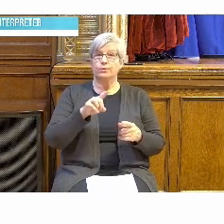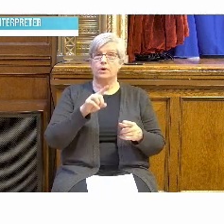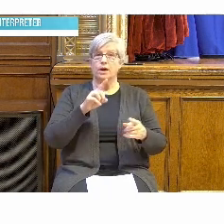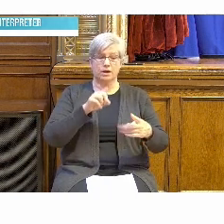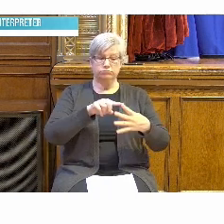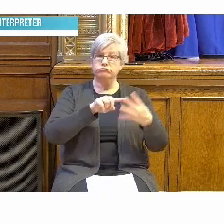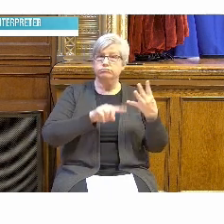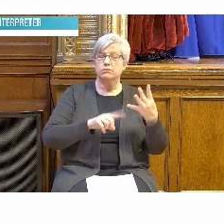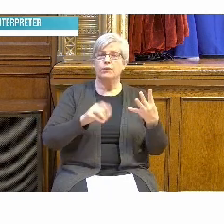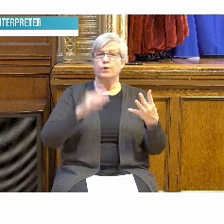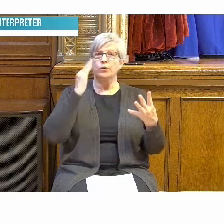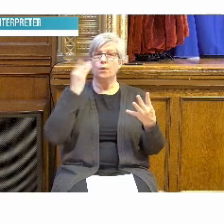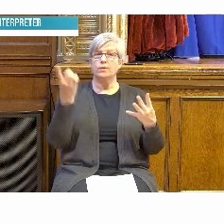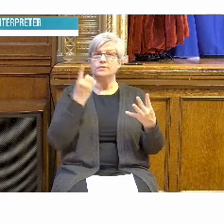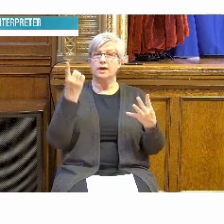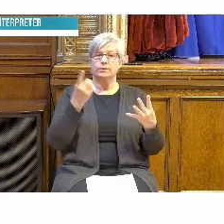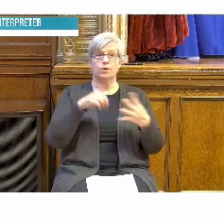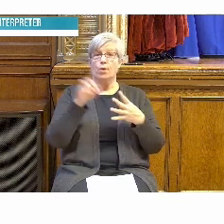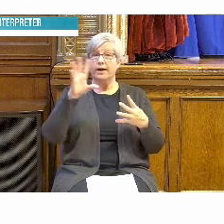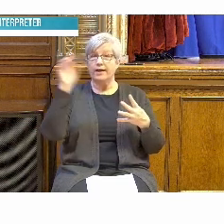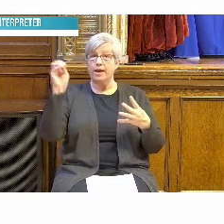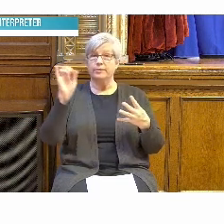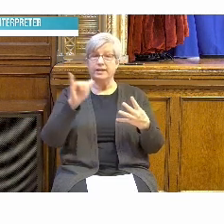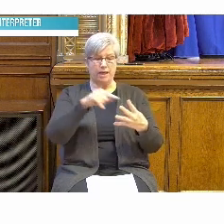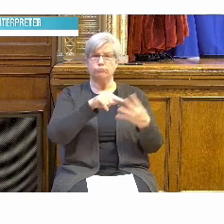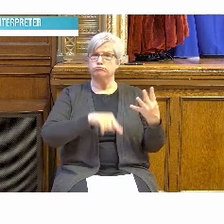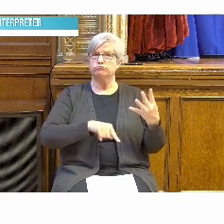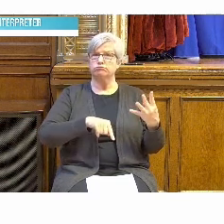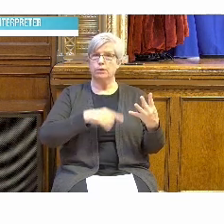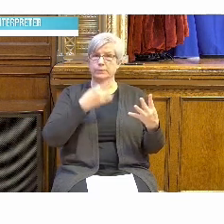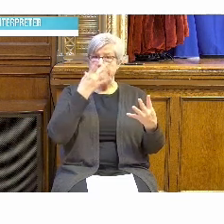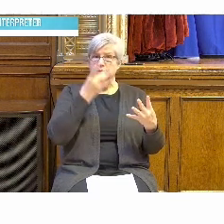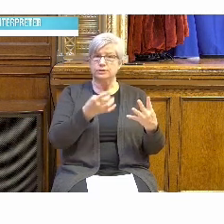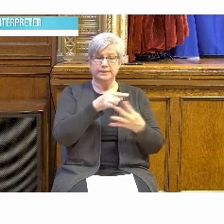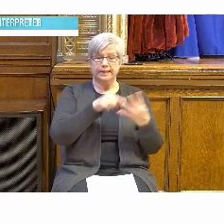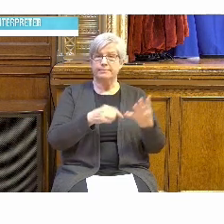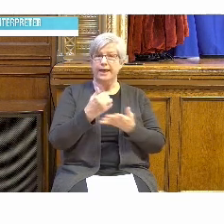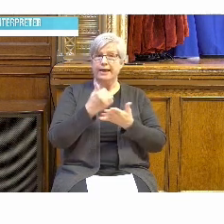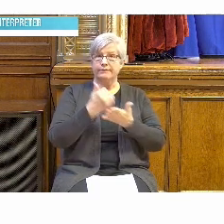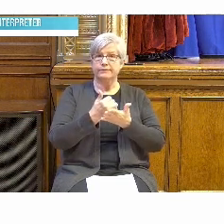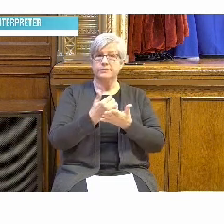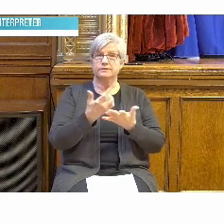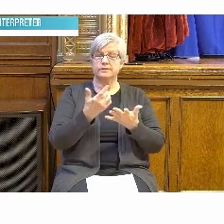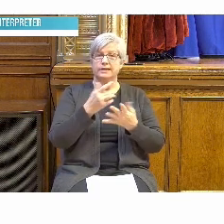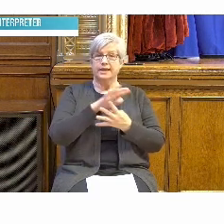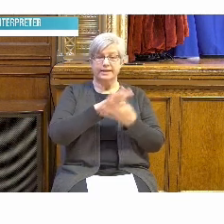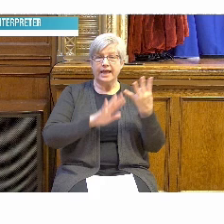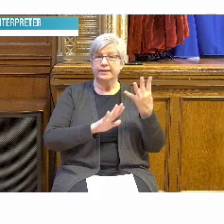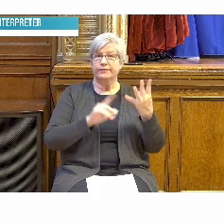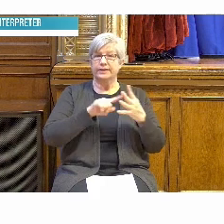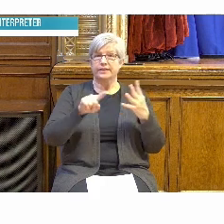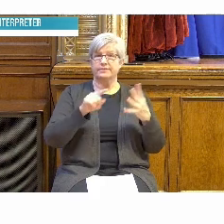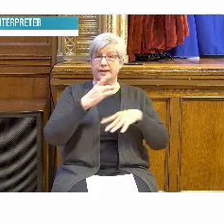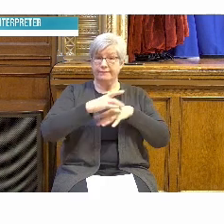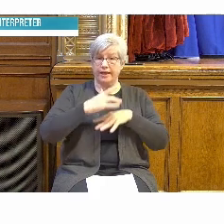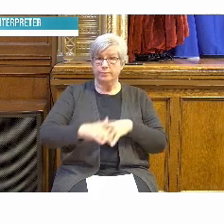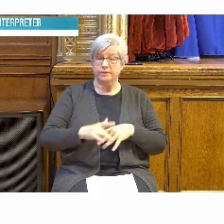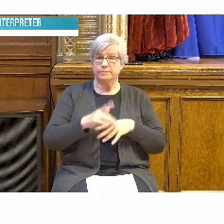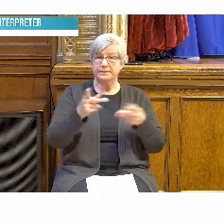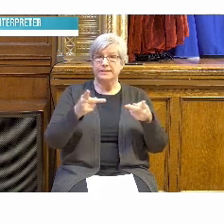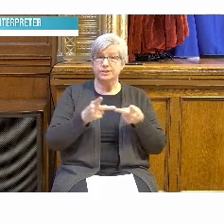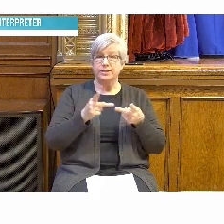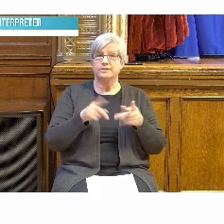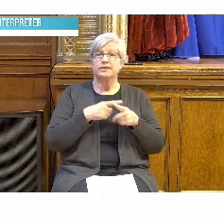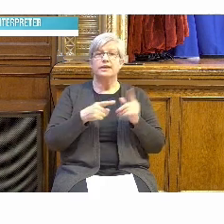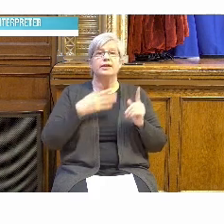of someone, or if you know of a firm that would be helpful and that could help us out in any of these positions, as the